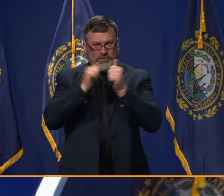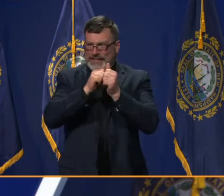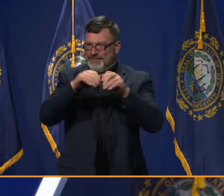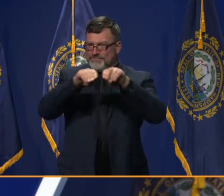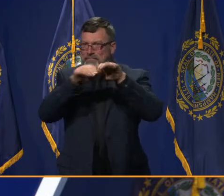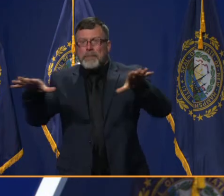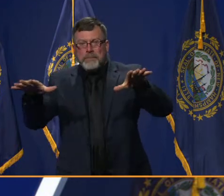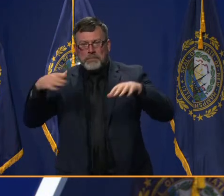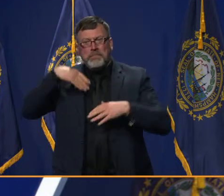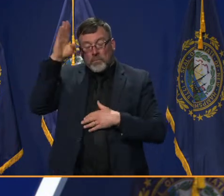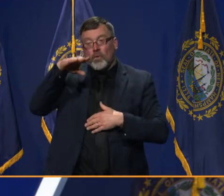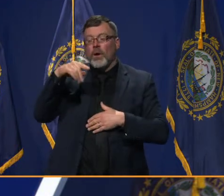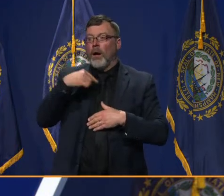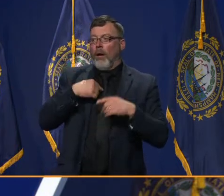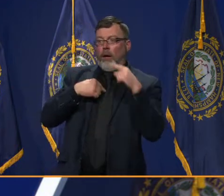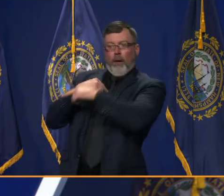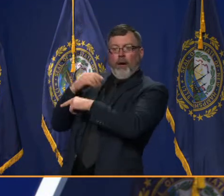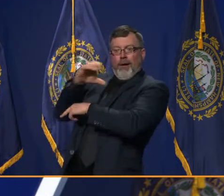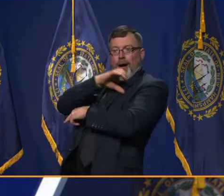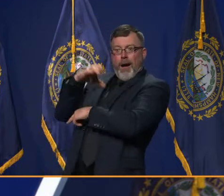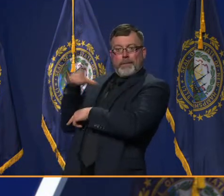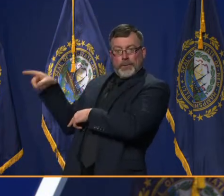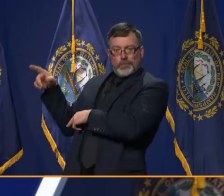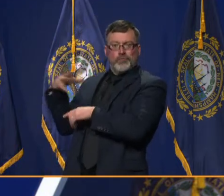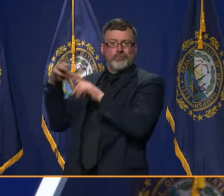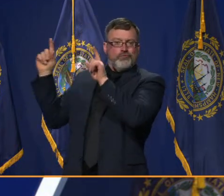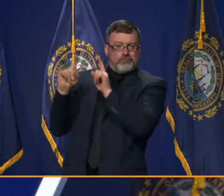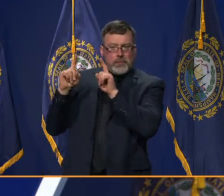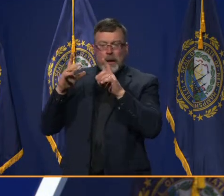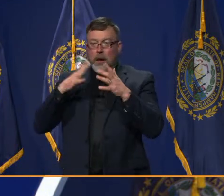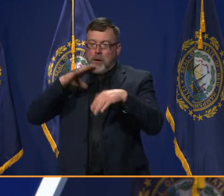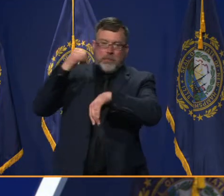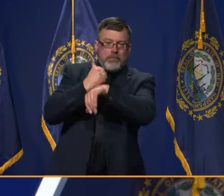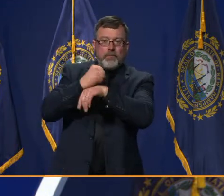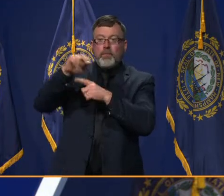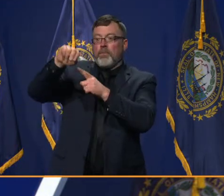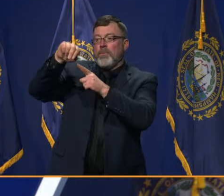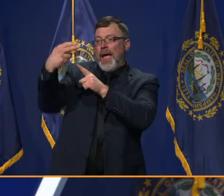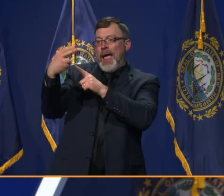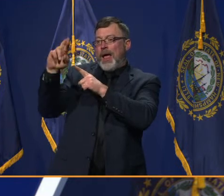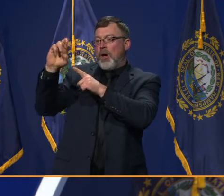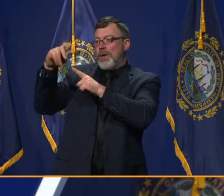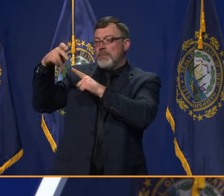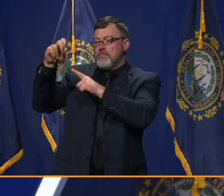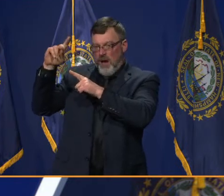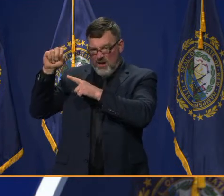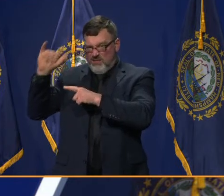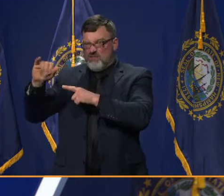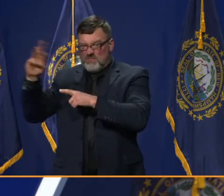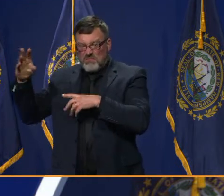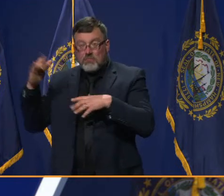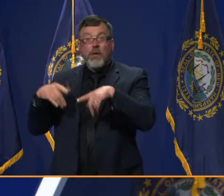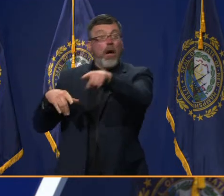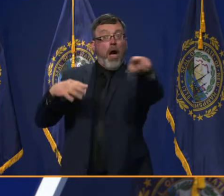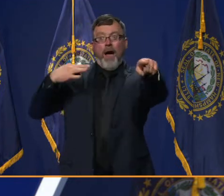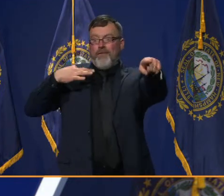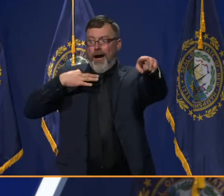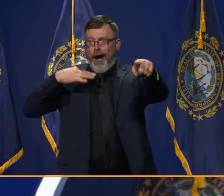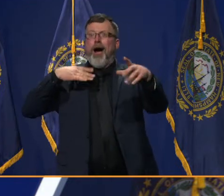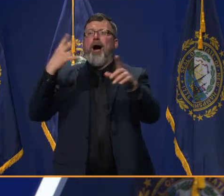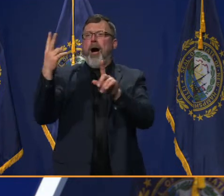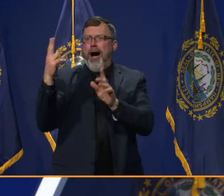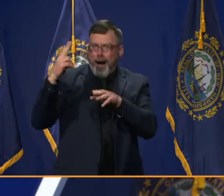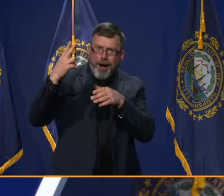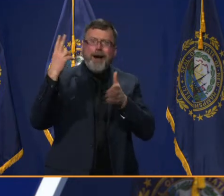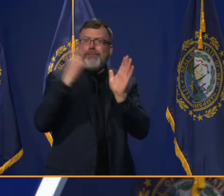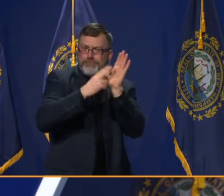utilized nhresponds.org. It's a website where individuals could volunteer to help out where staffing shortages may arise. And we weren't sure